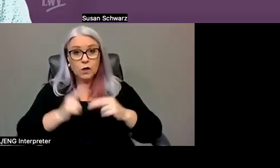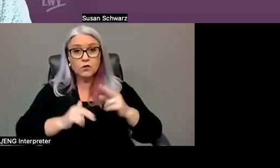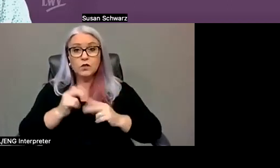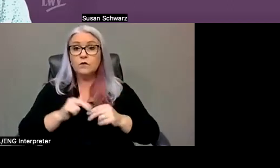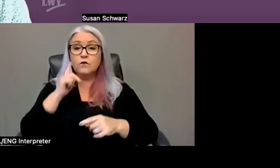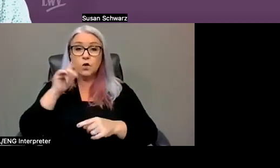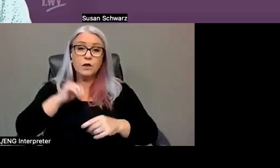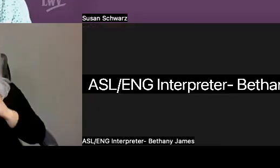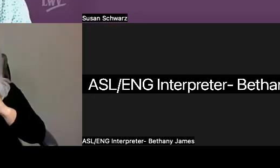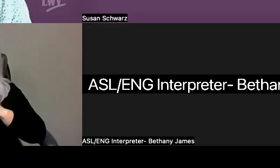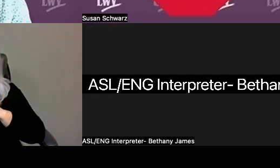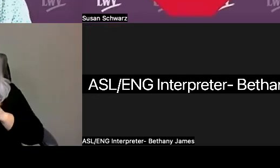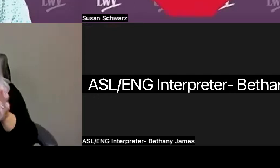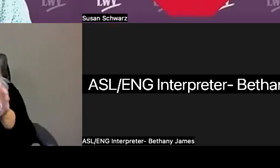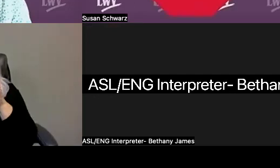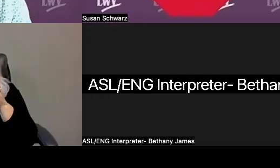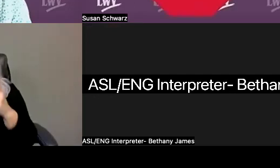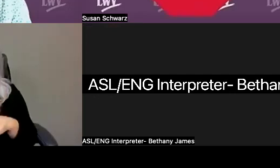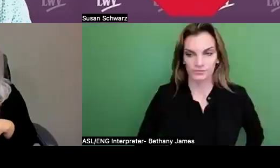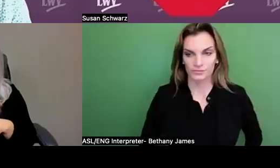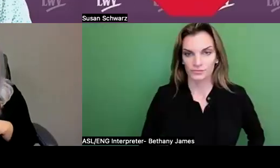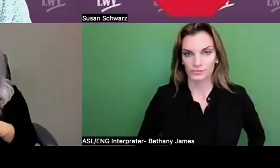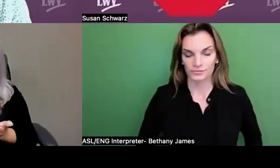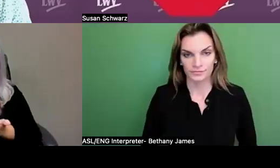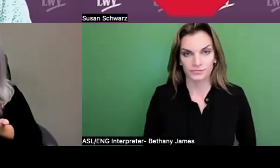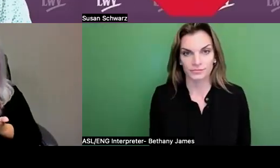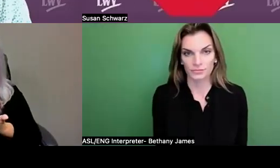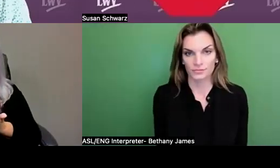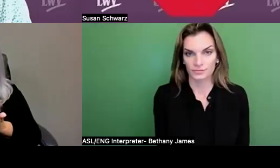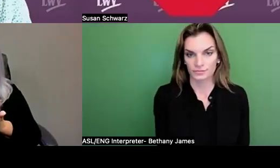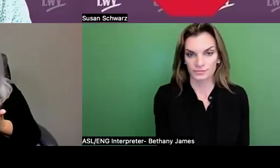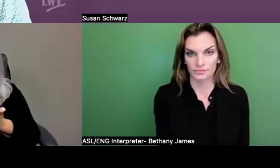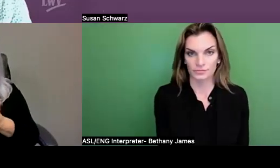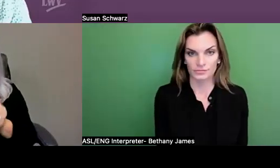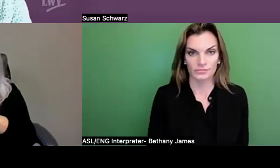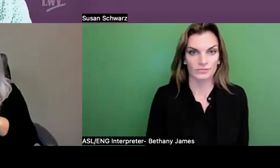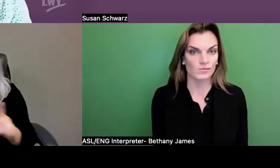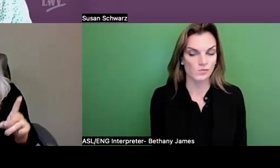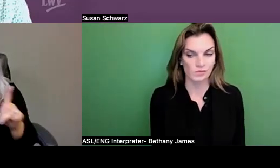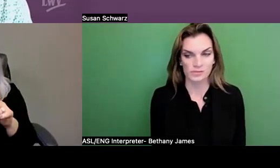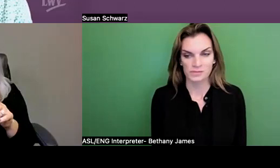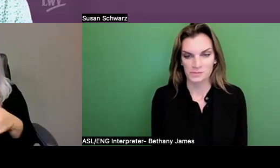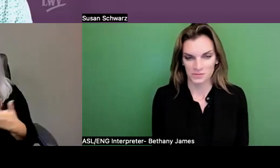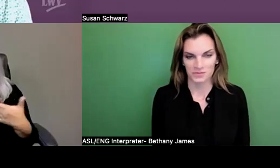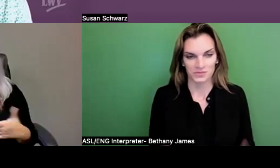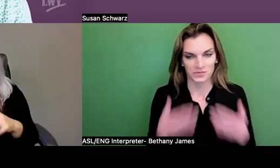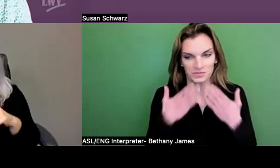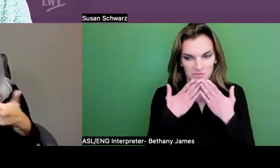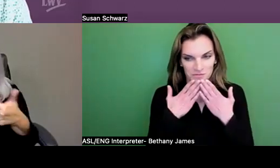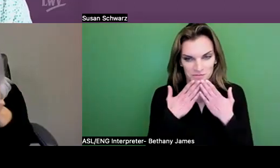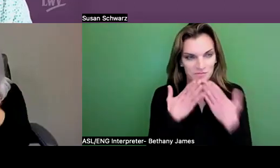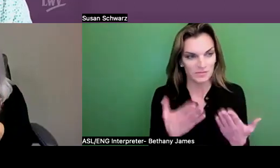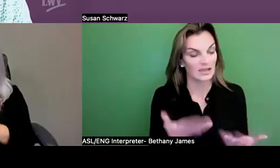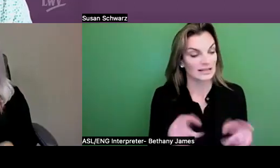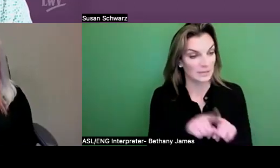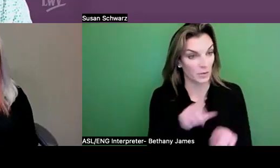sustainability requirements. And we will not stop with that goal. Thank you. Mr. Manley, the same question.